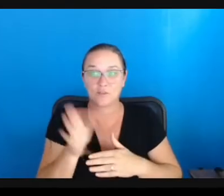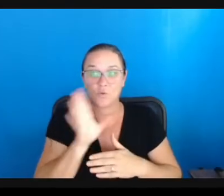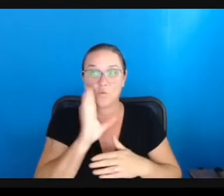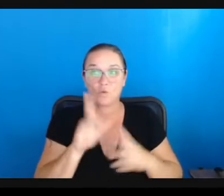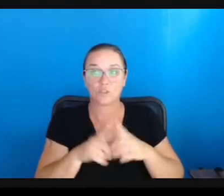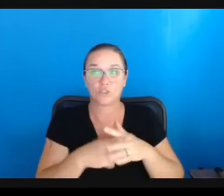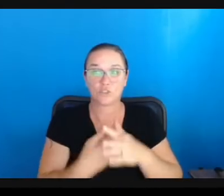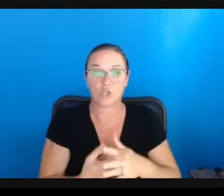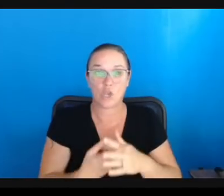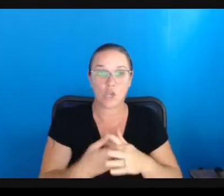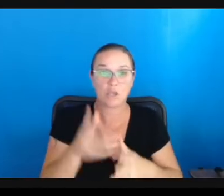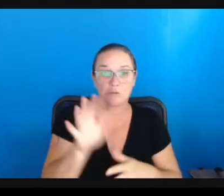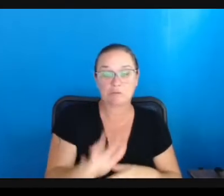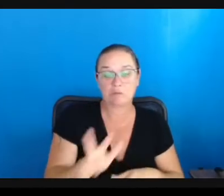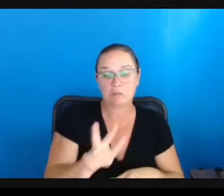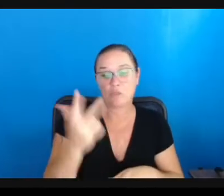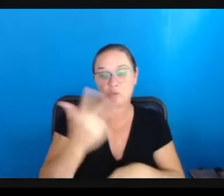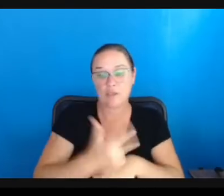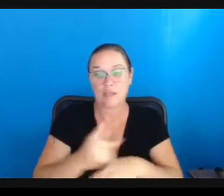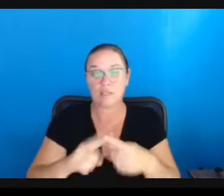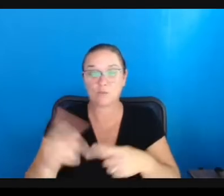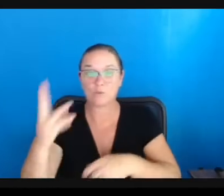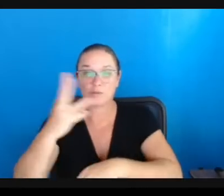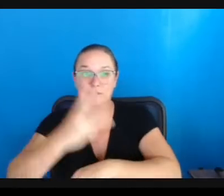in the next 3 to 6 days.